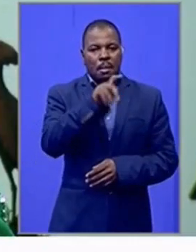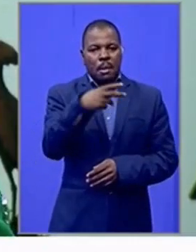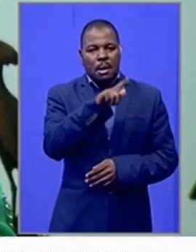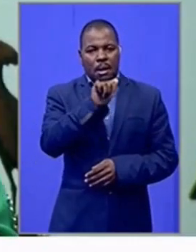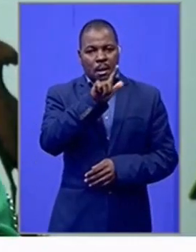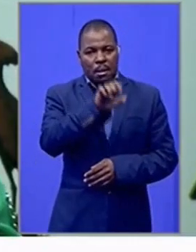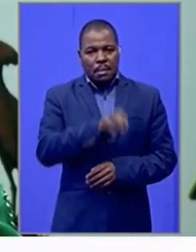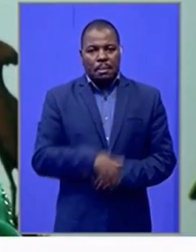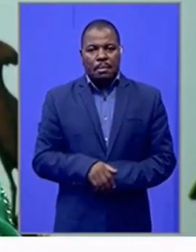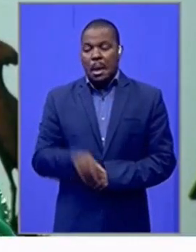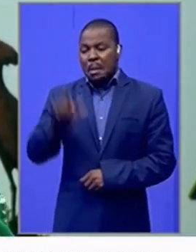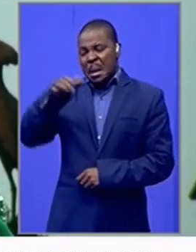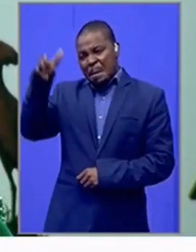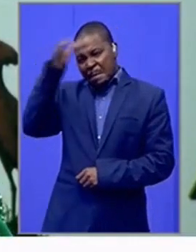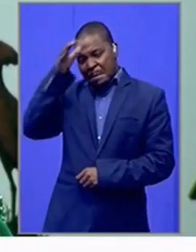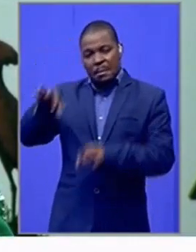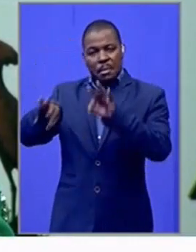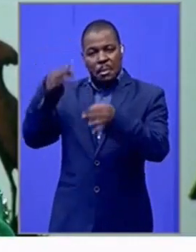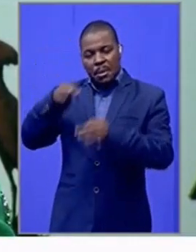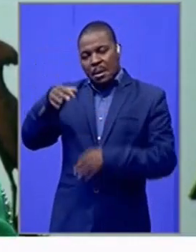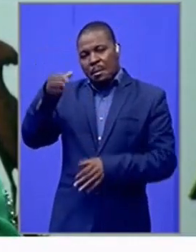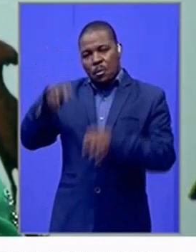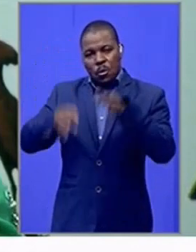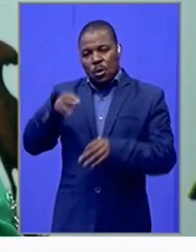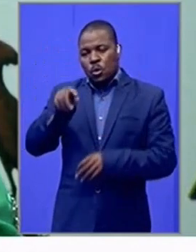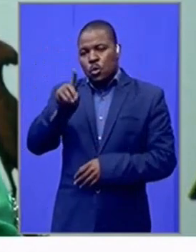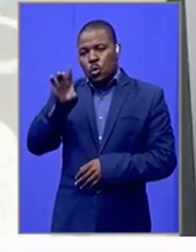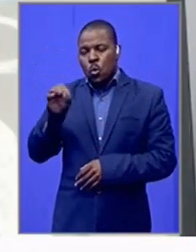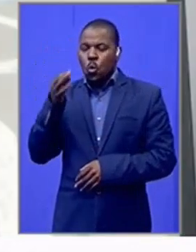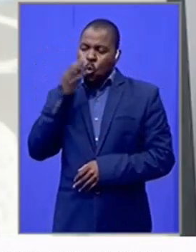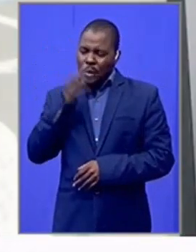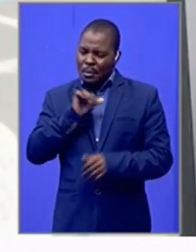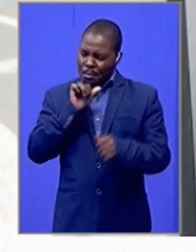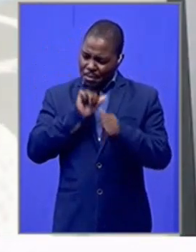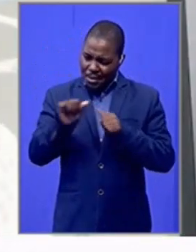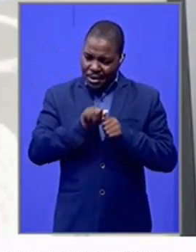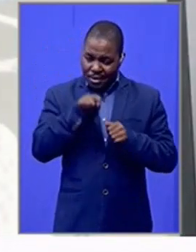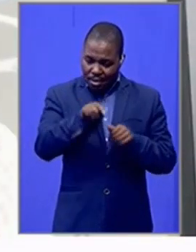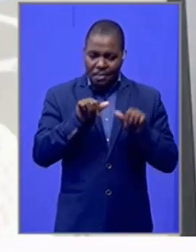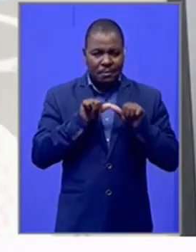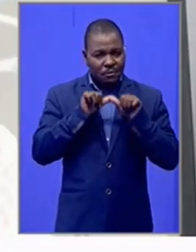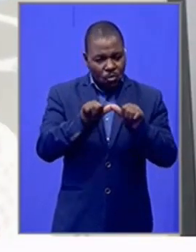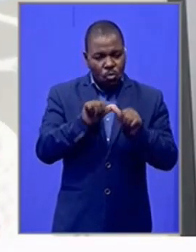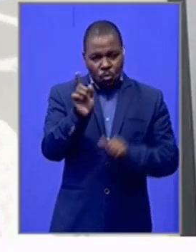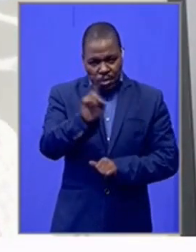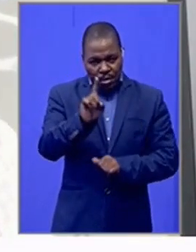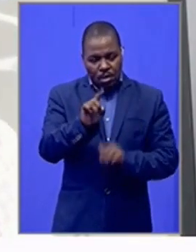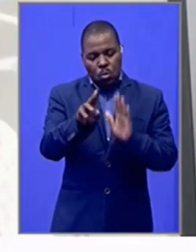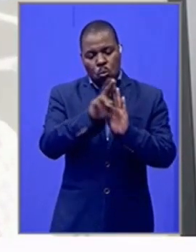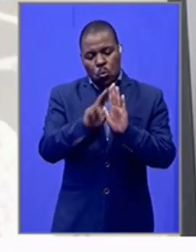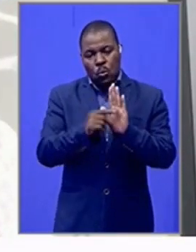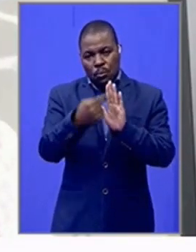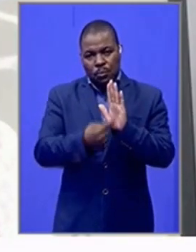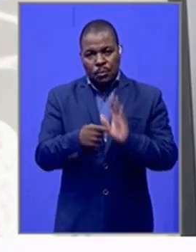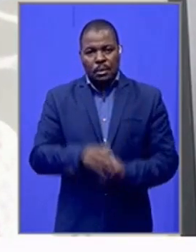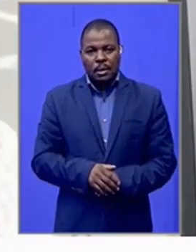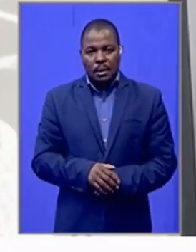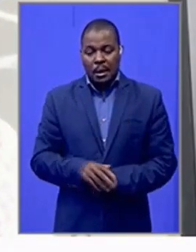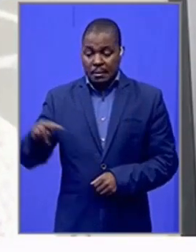dipolitiki Vhembe o rotloeditse lekoko go latela melawana. The process of the rerun in the Vhembe